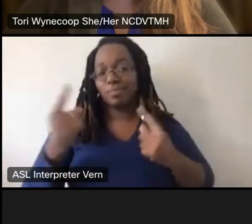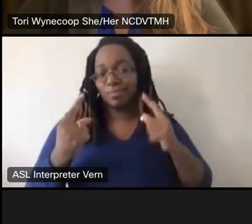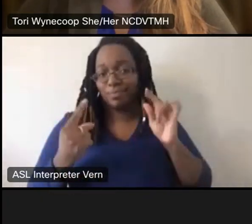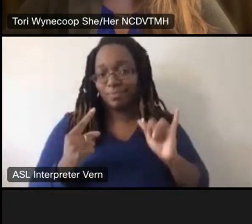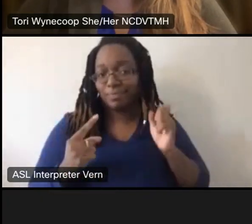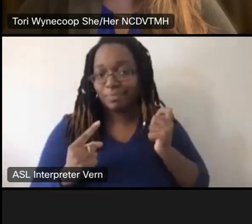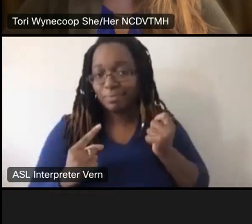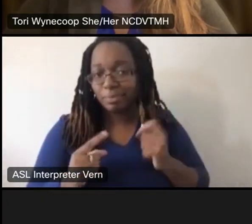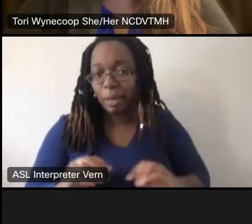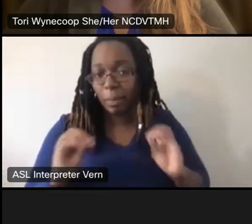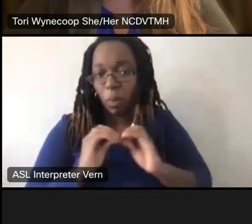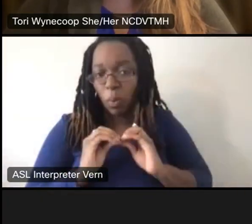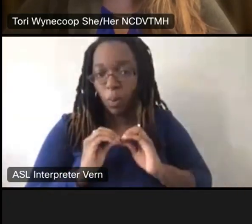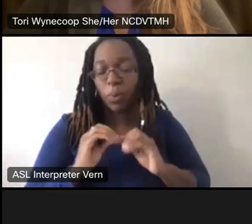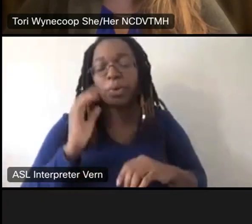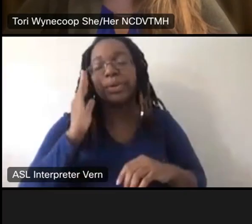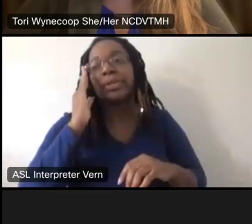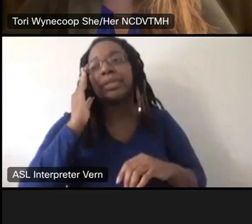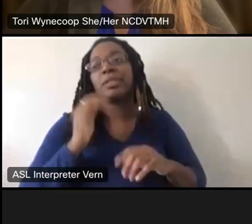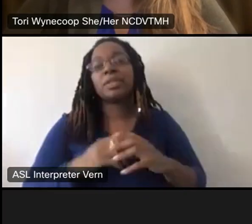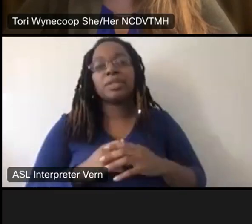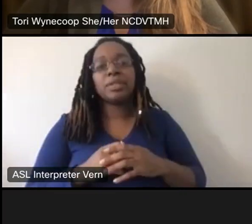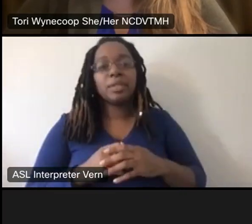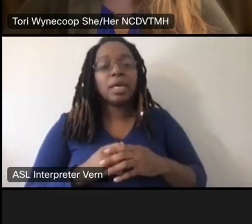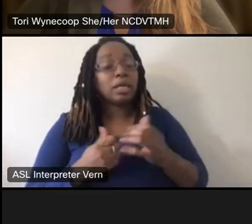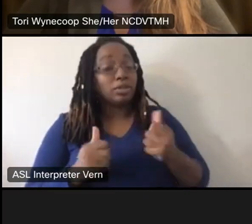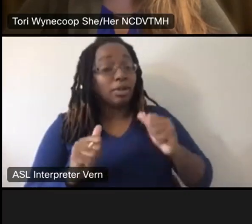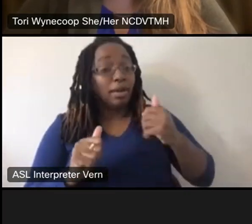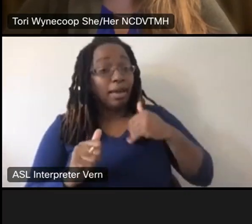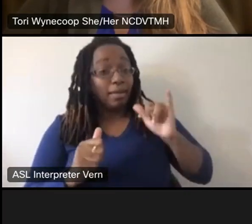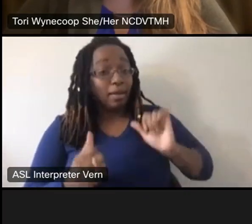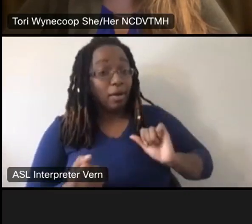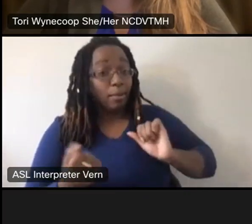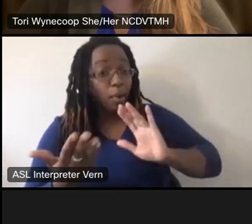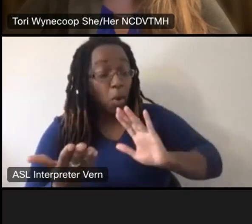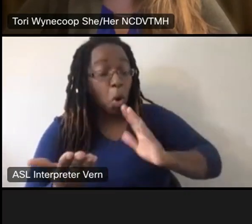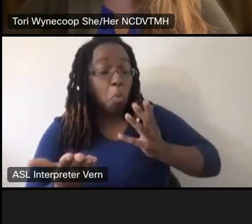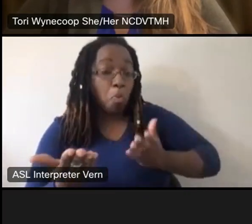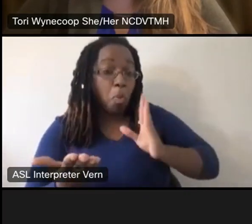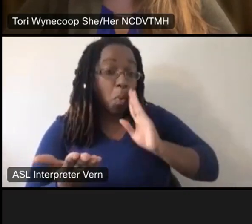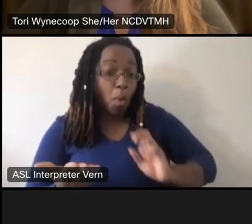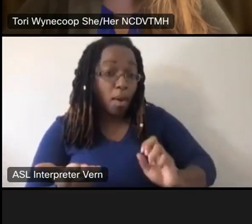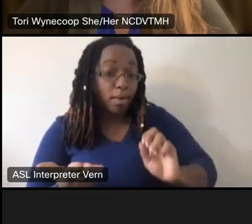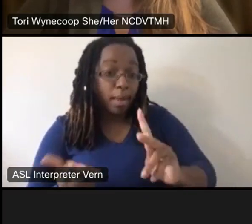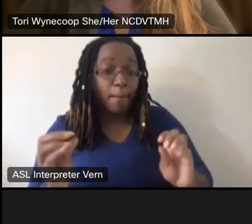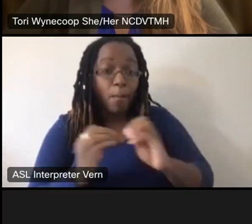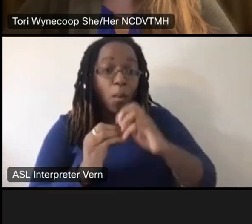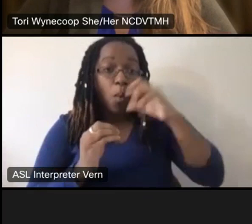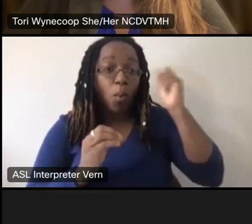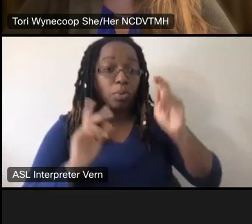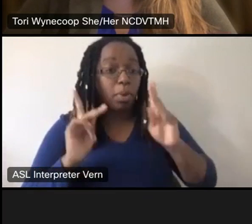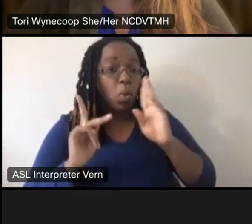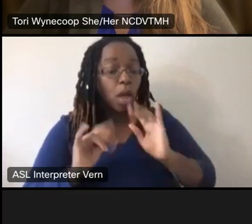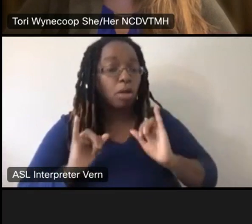a little bit more, and maybe taking that approach may, allow more older adults to come forward and realize, well, I'm not